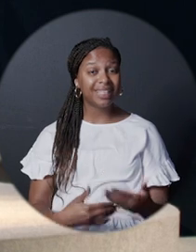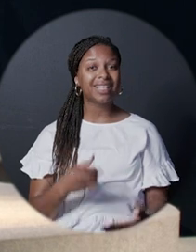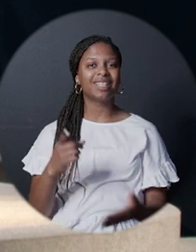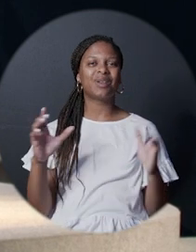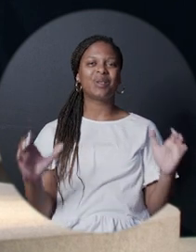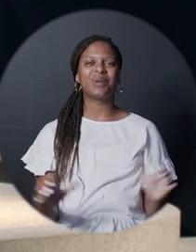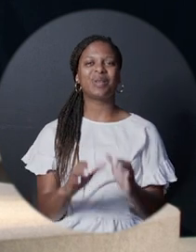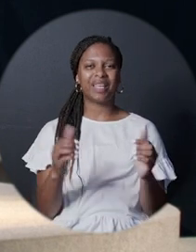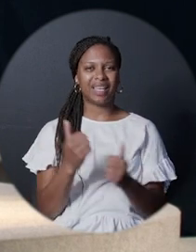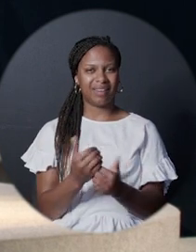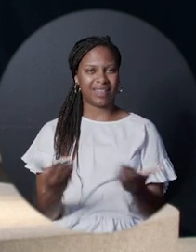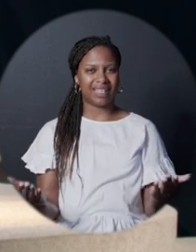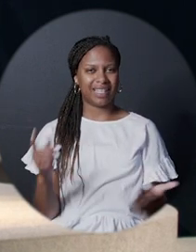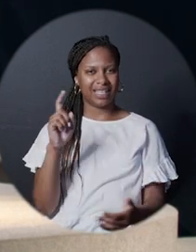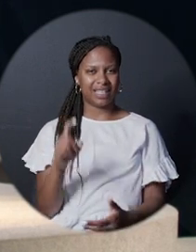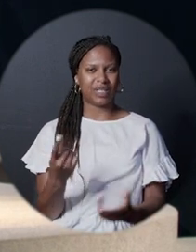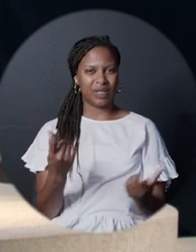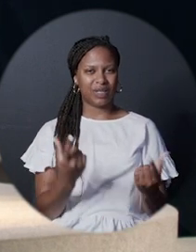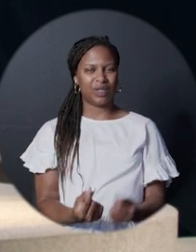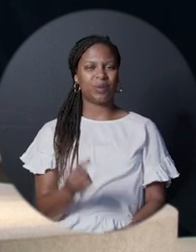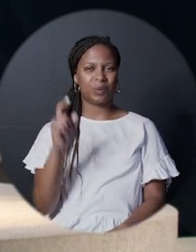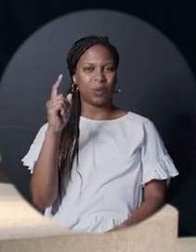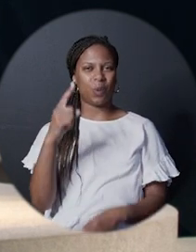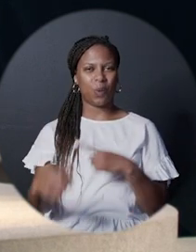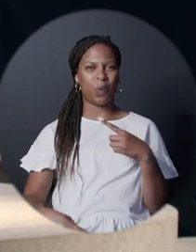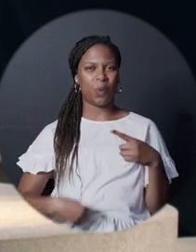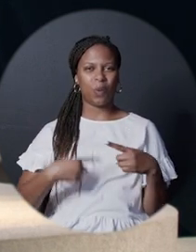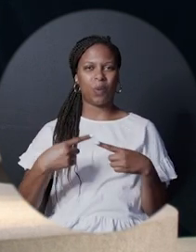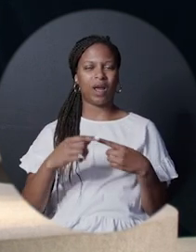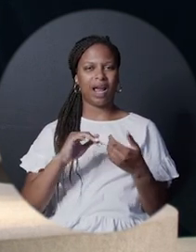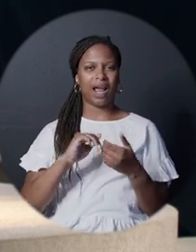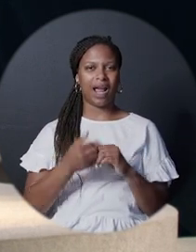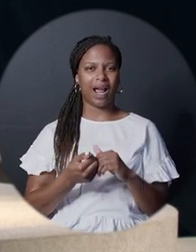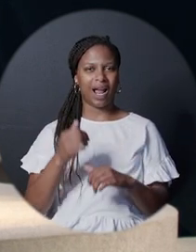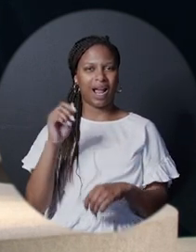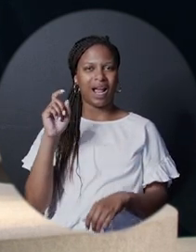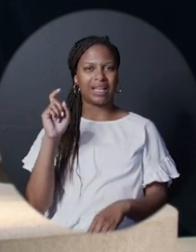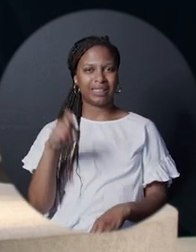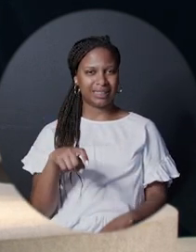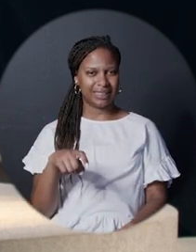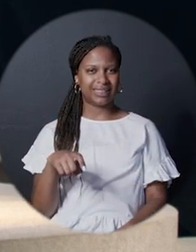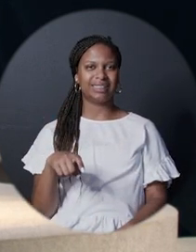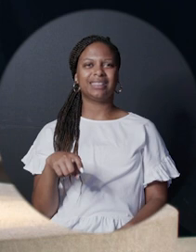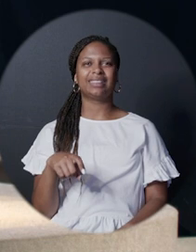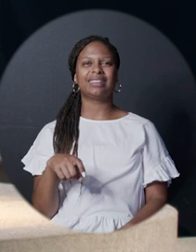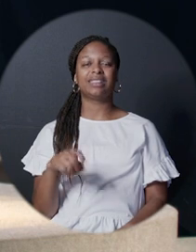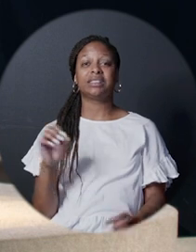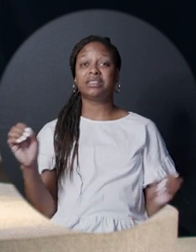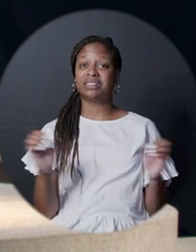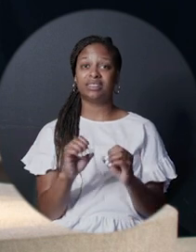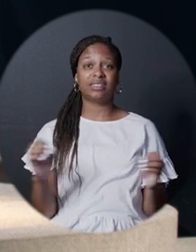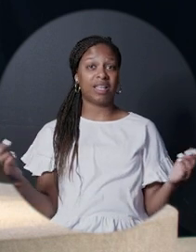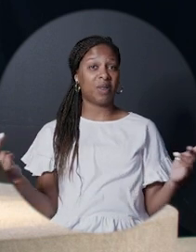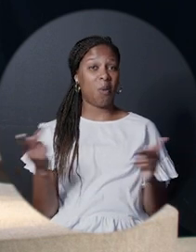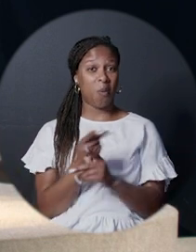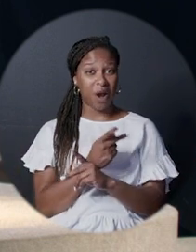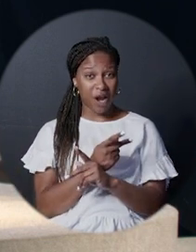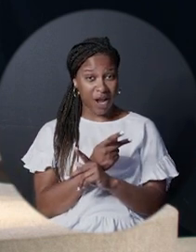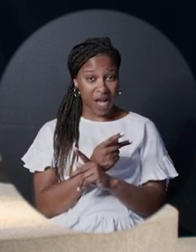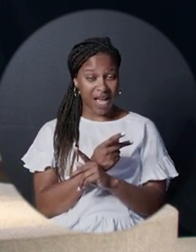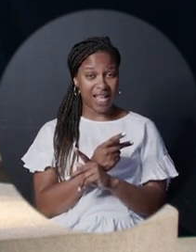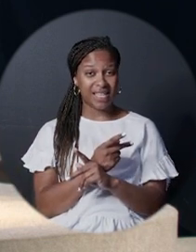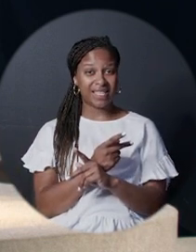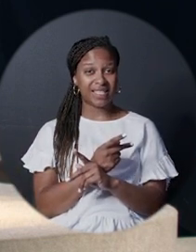Meanwhile, they're doing everything they need to do, when they need to do it, how they need to do it. And ain't